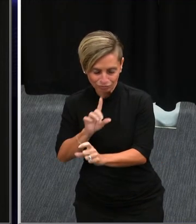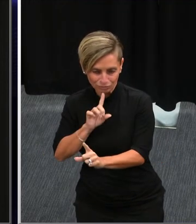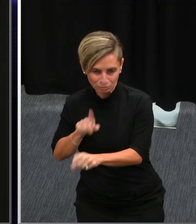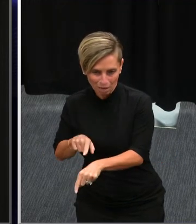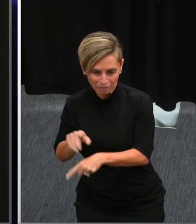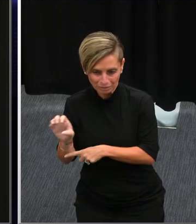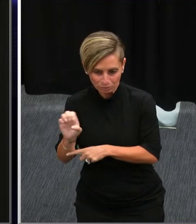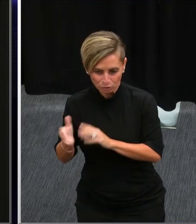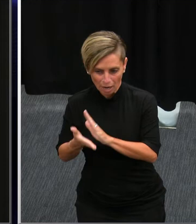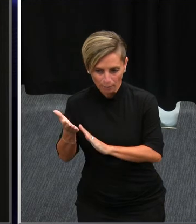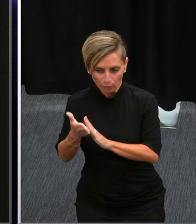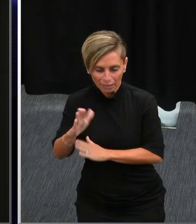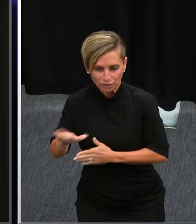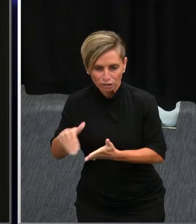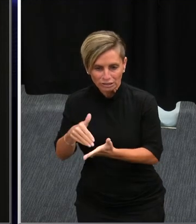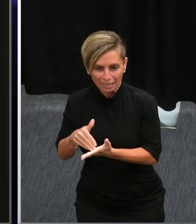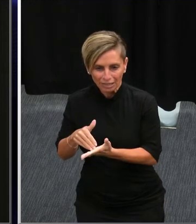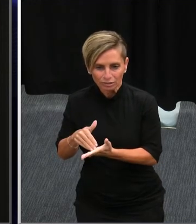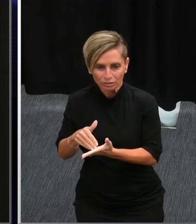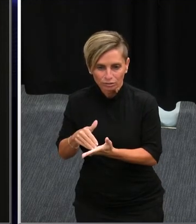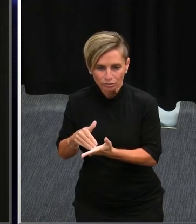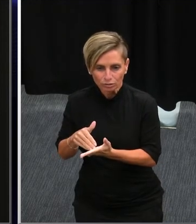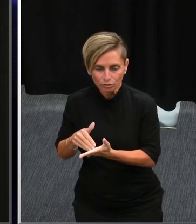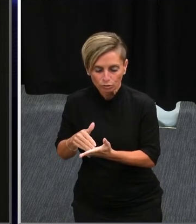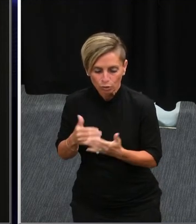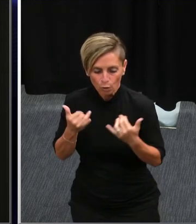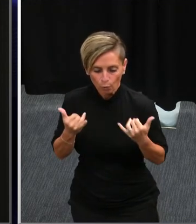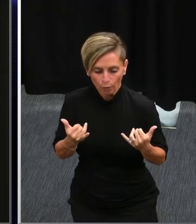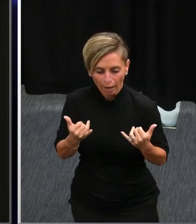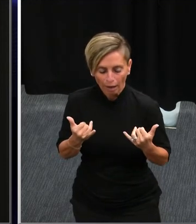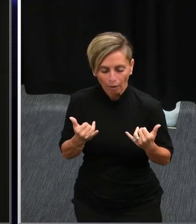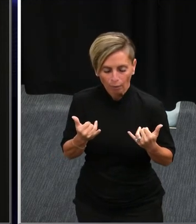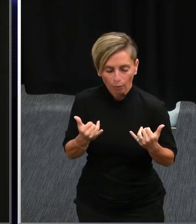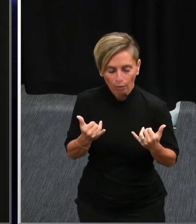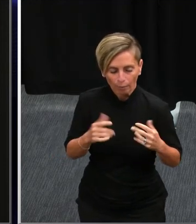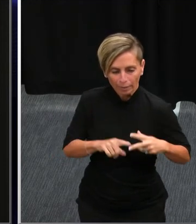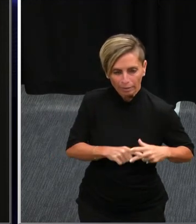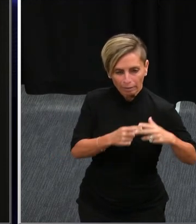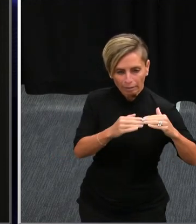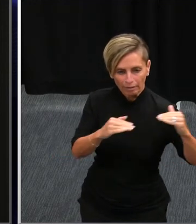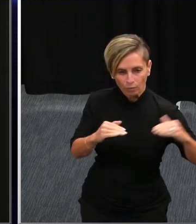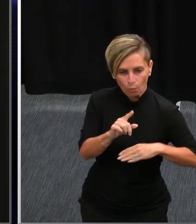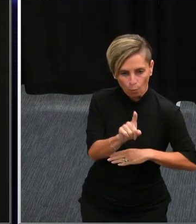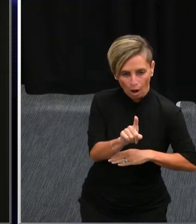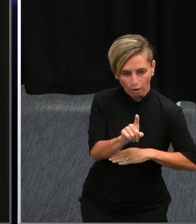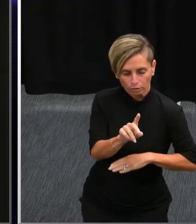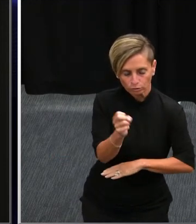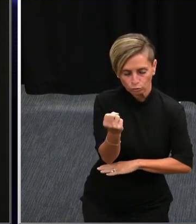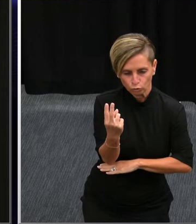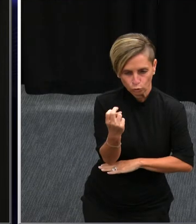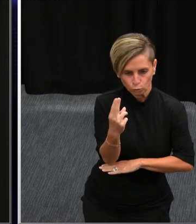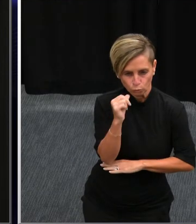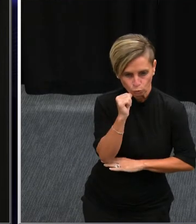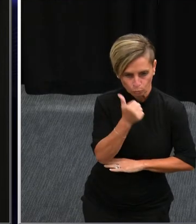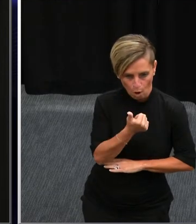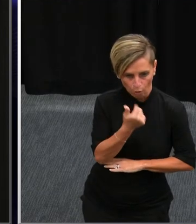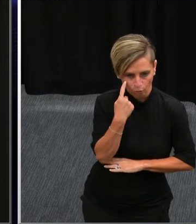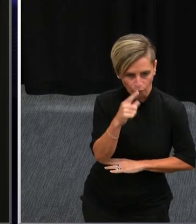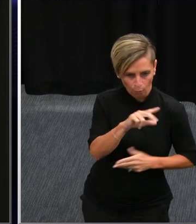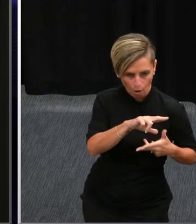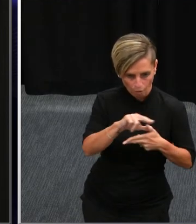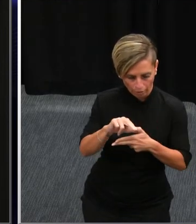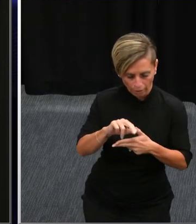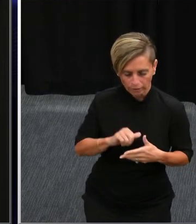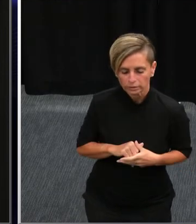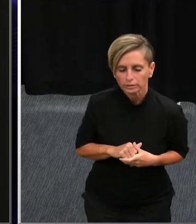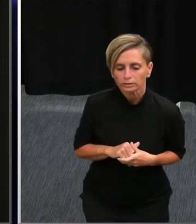Operations Center. We will take that to a level 1 response starting at noon tomorrow. So protective actions that we would